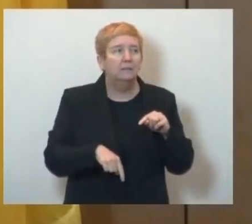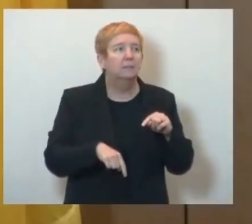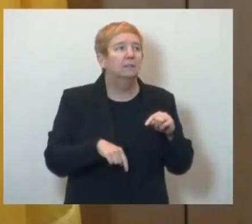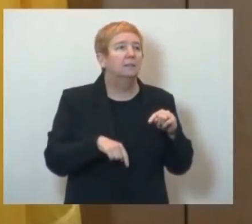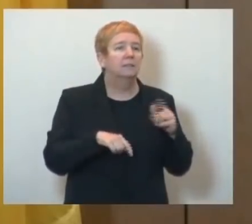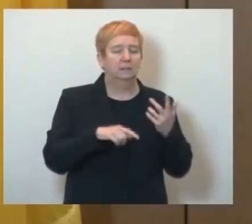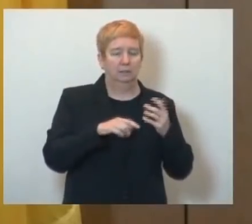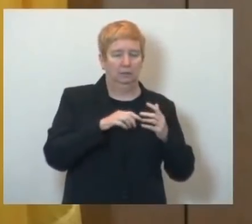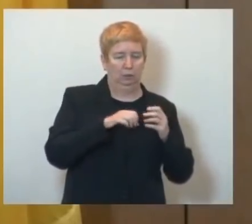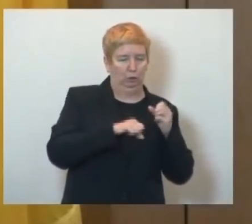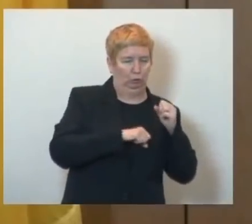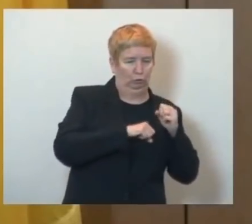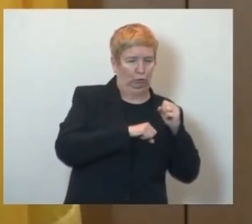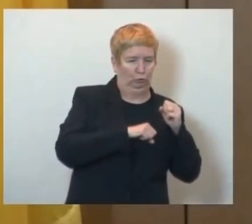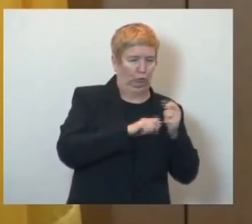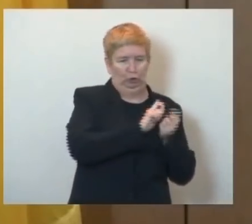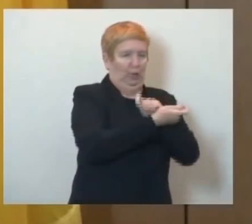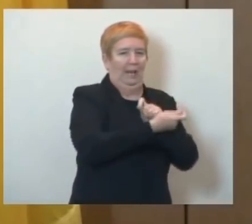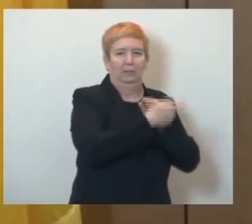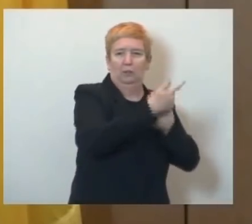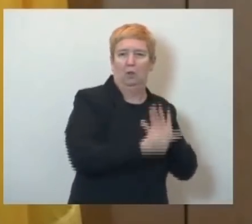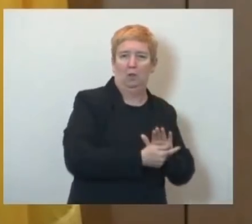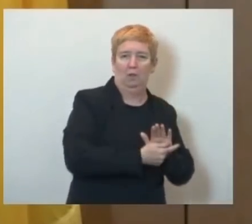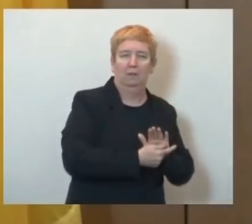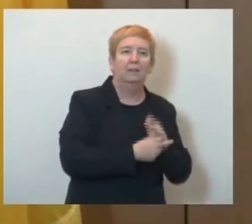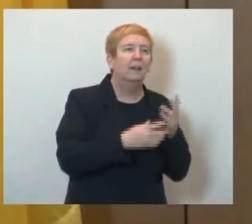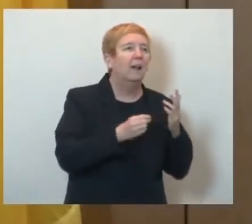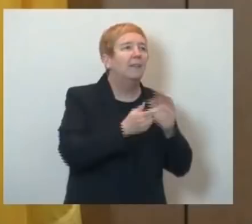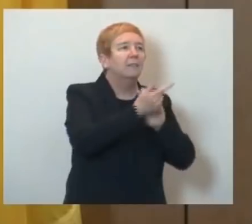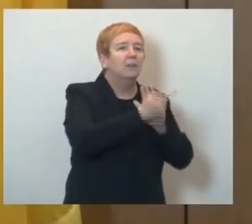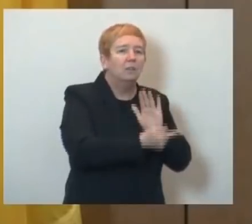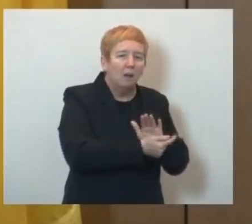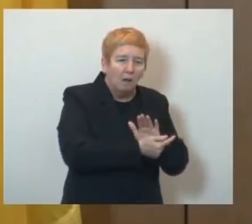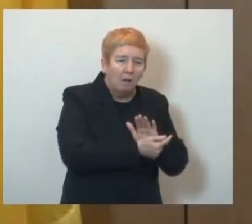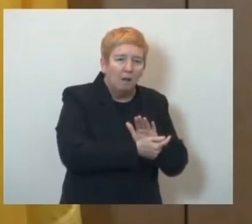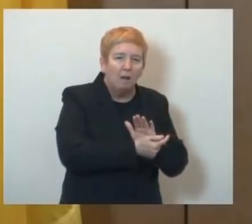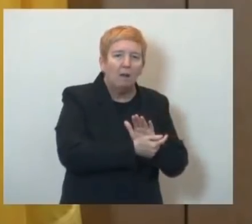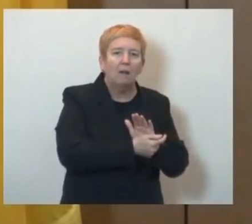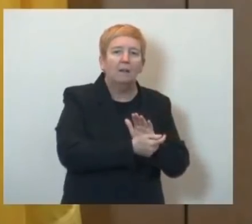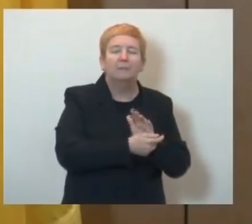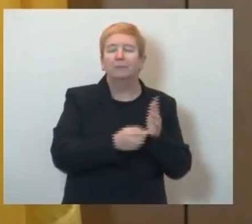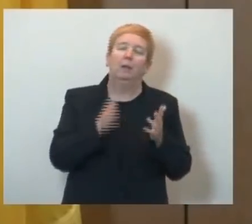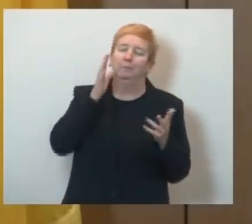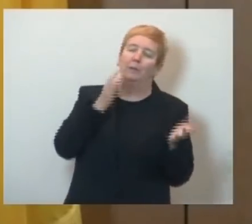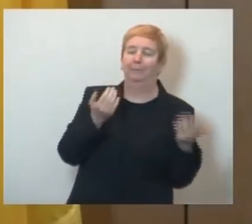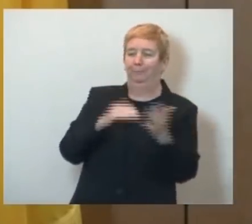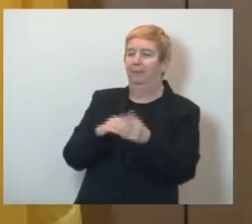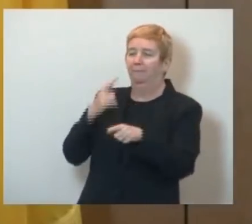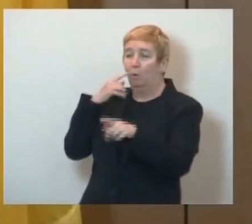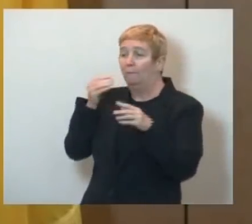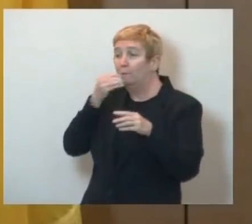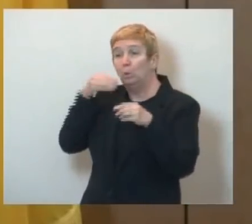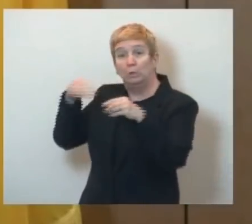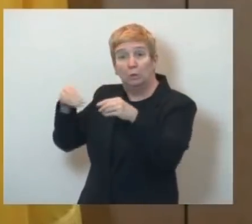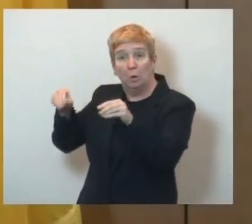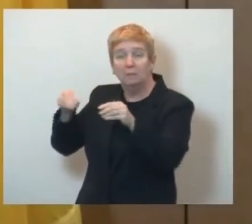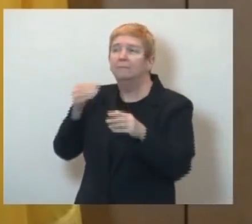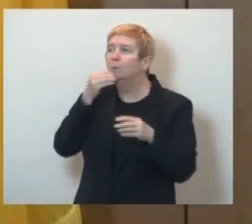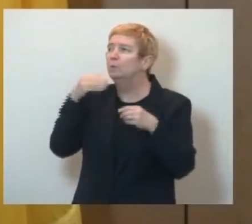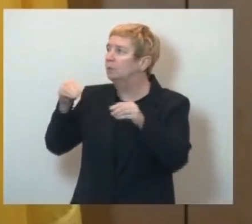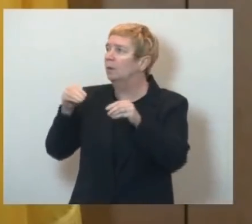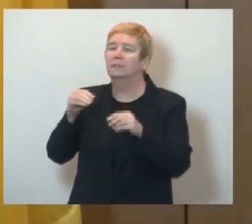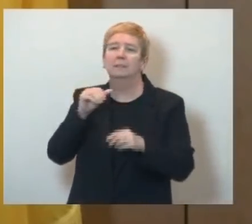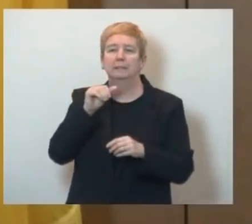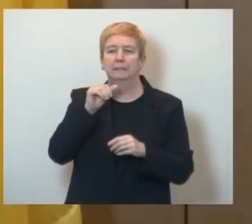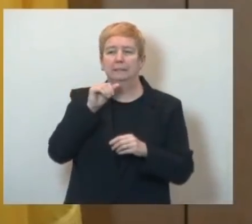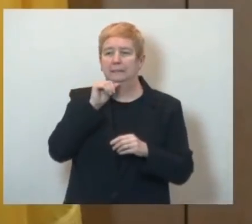construct a statute. And the statute doesn't for regular businesses, so I'll say grocery stores and convenience stores, it doesn't restrict